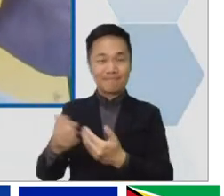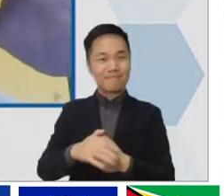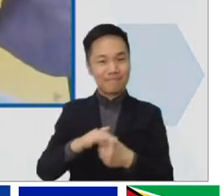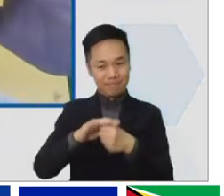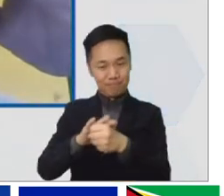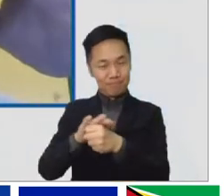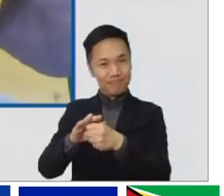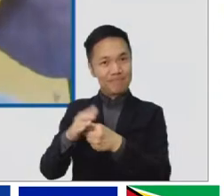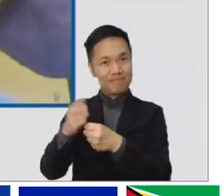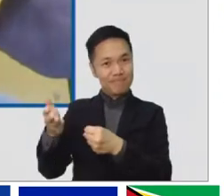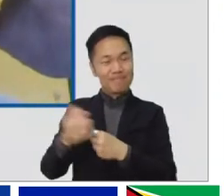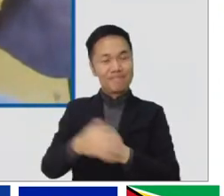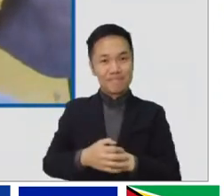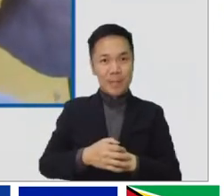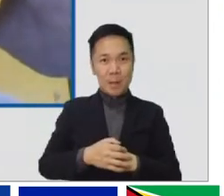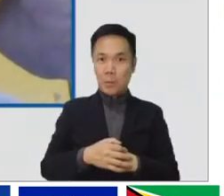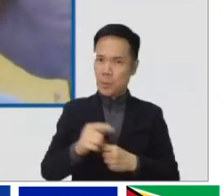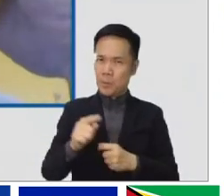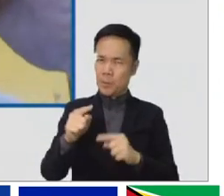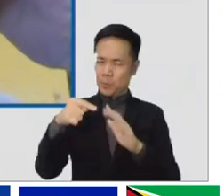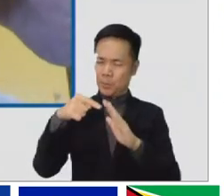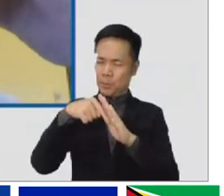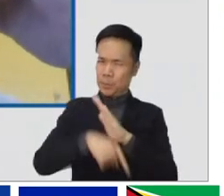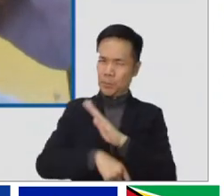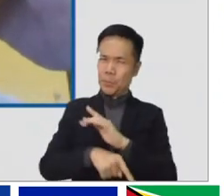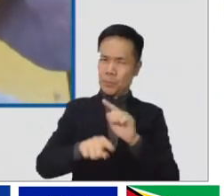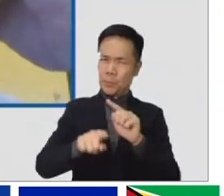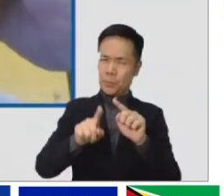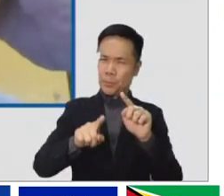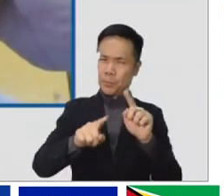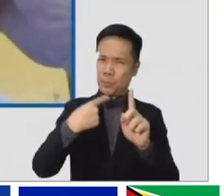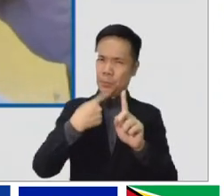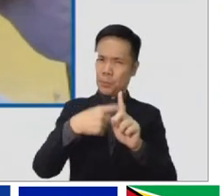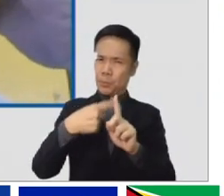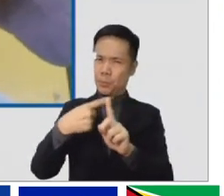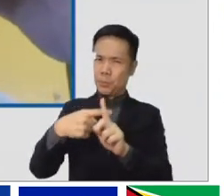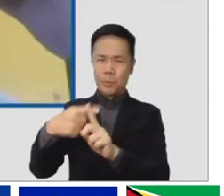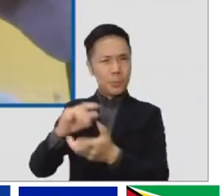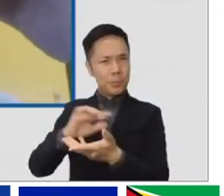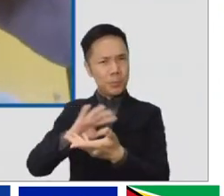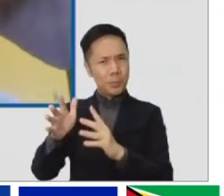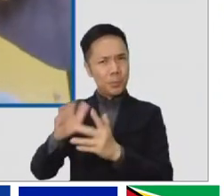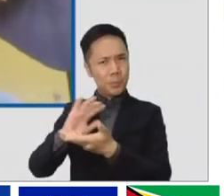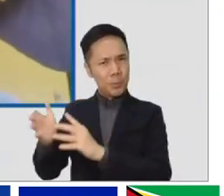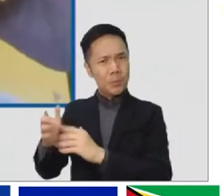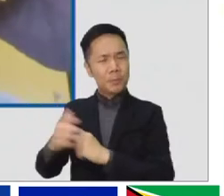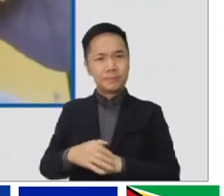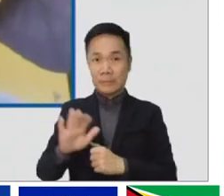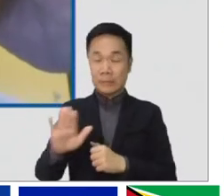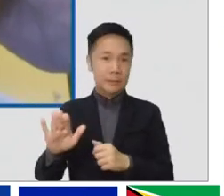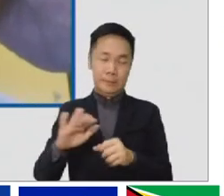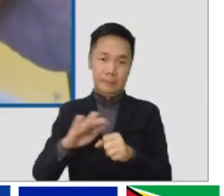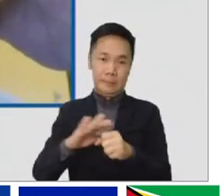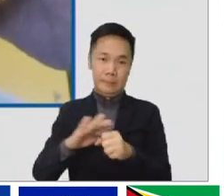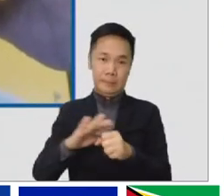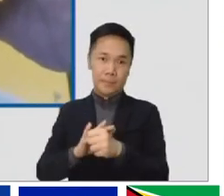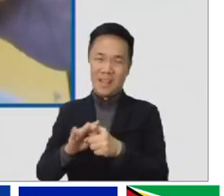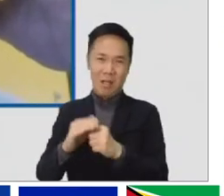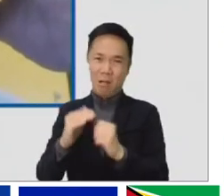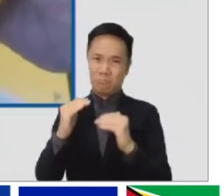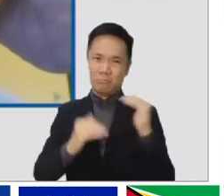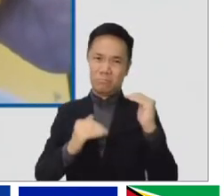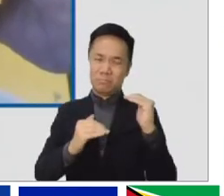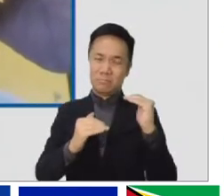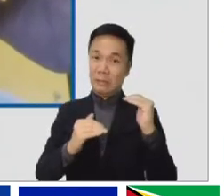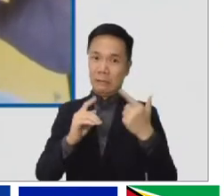complex, multi-hazard, one of the regions that suffers most from inequality, marginalization, exclusion